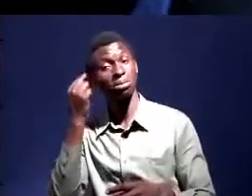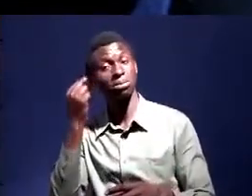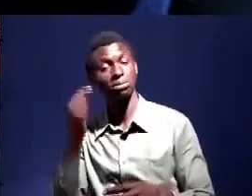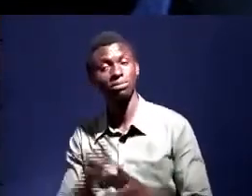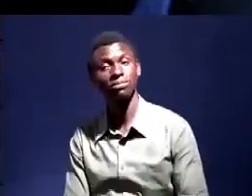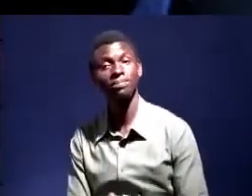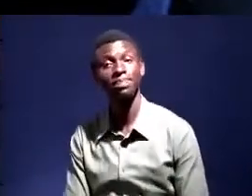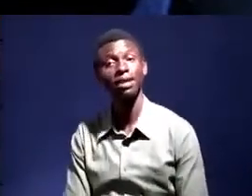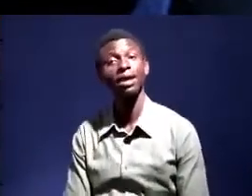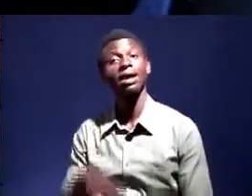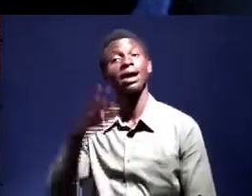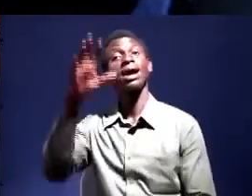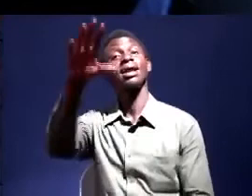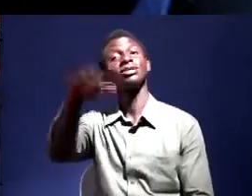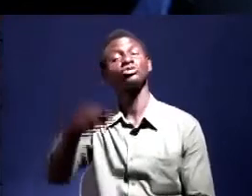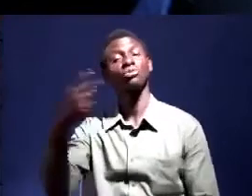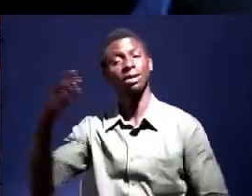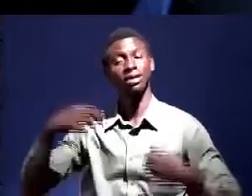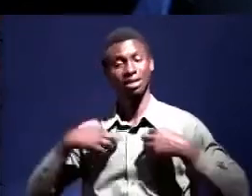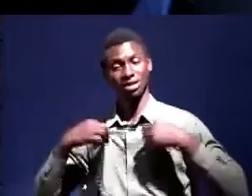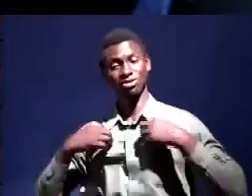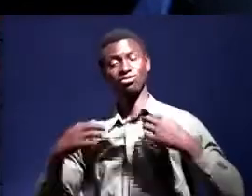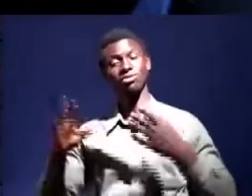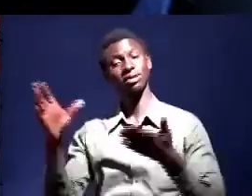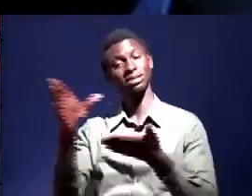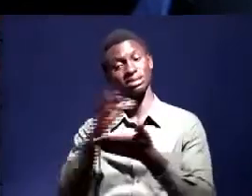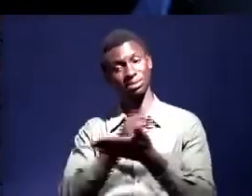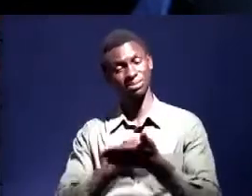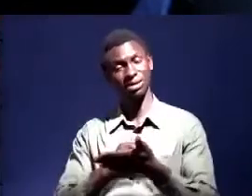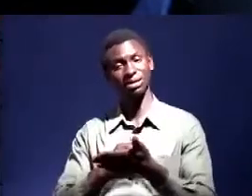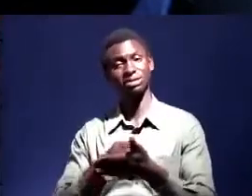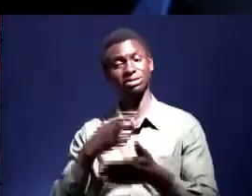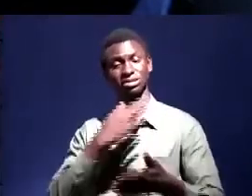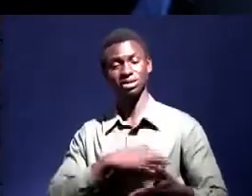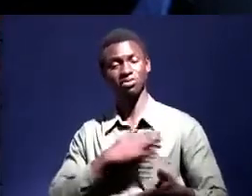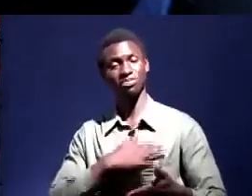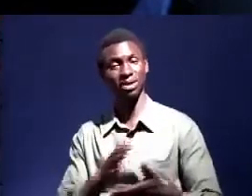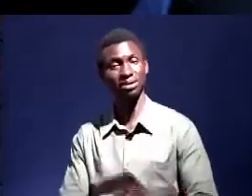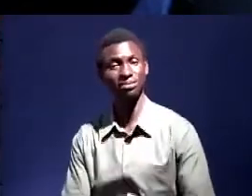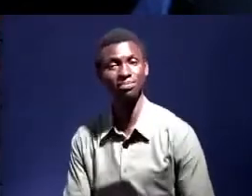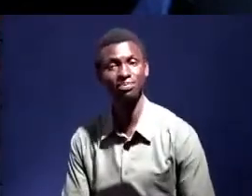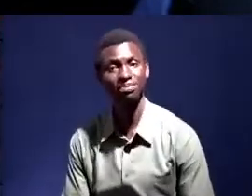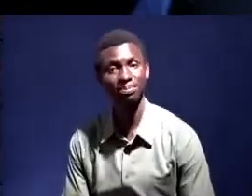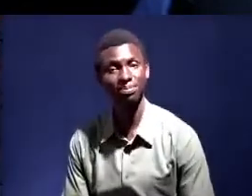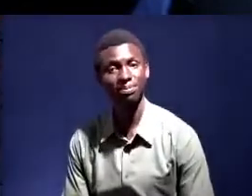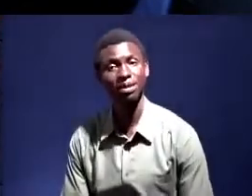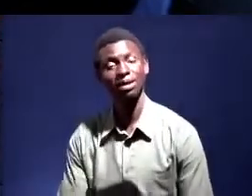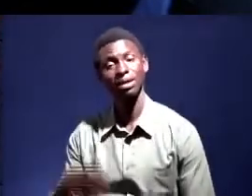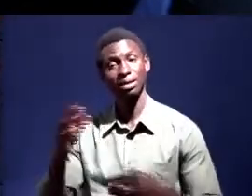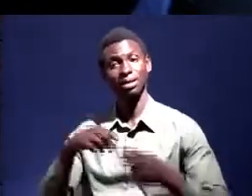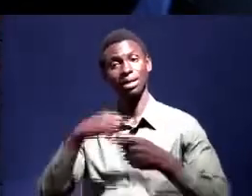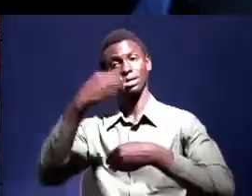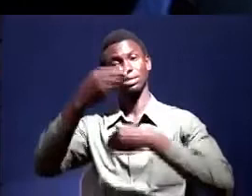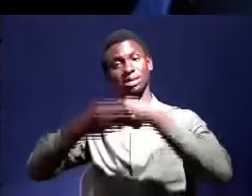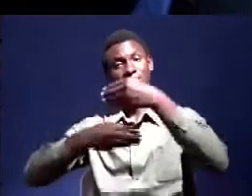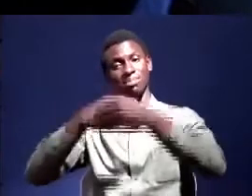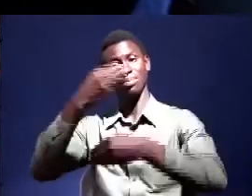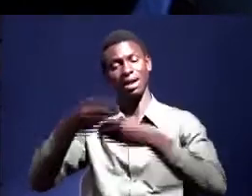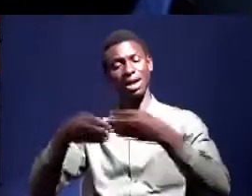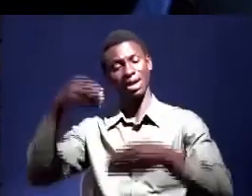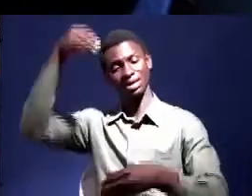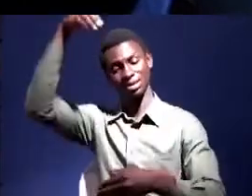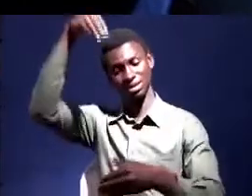she'd take the whole piece of cloth, alichukua kile kinguo kizima cheupe, and immerse it in a blue dye. Kile kitambaa